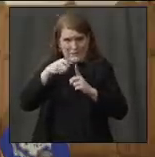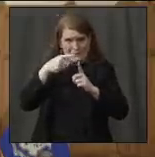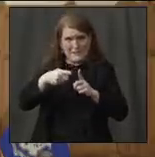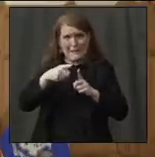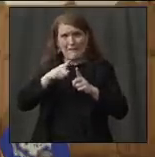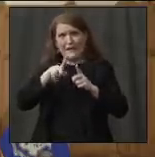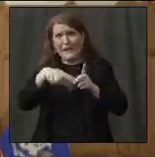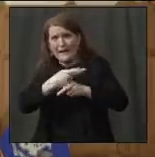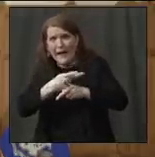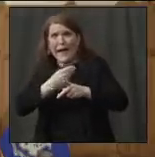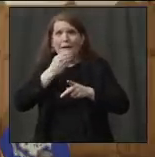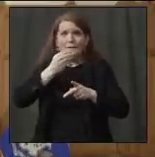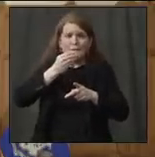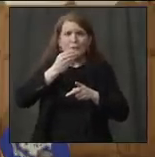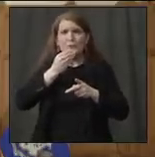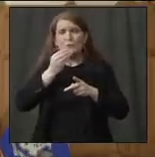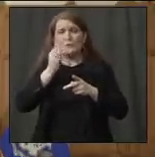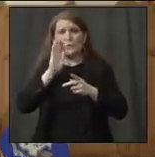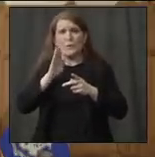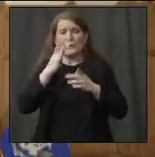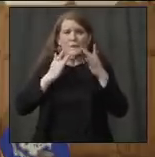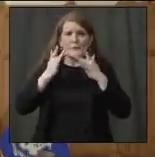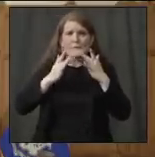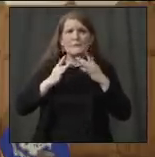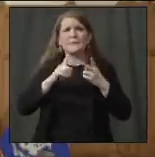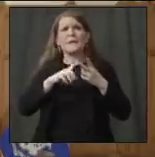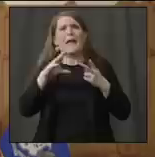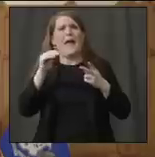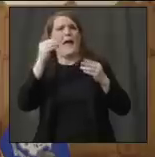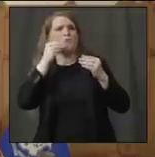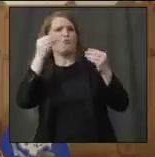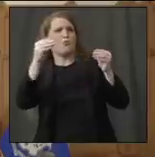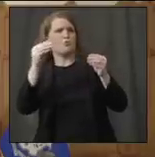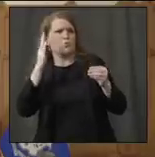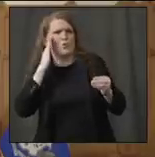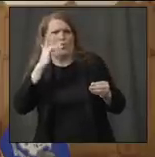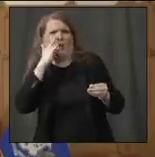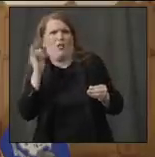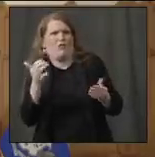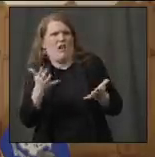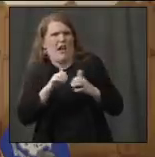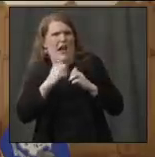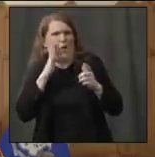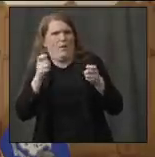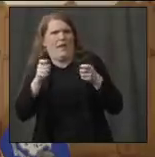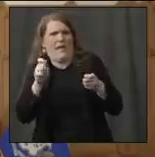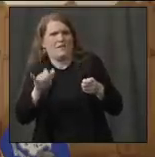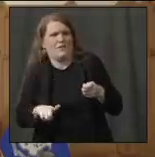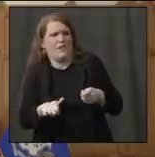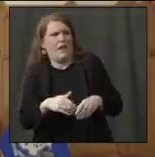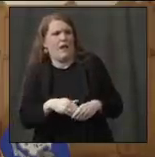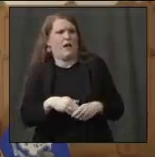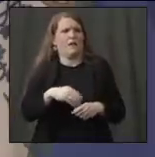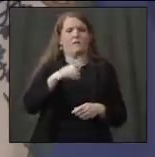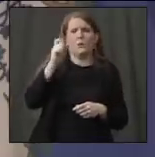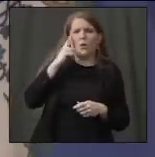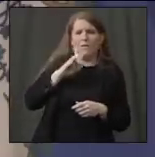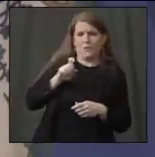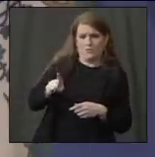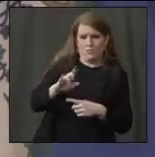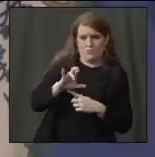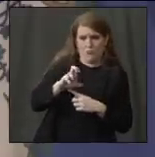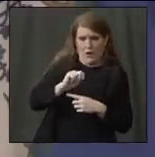in the grocery stores? You want to take that, Brian? You heard the question about where do you think we might see some